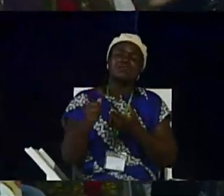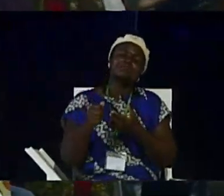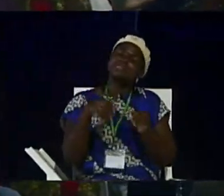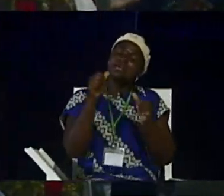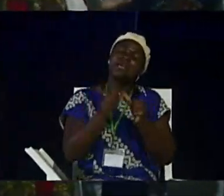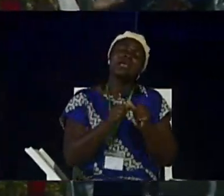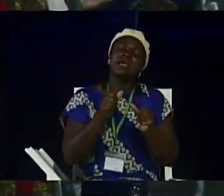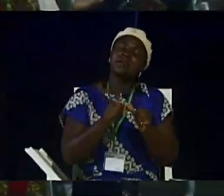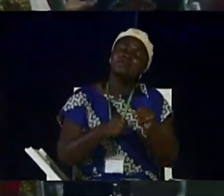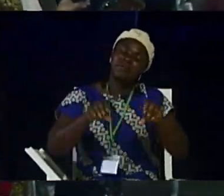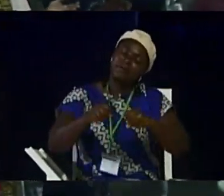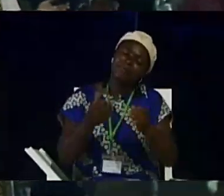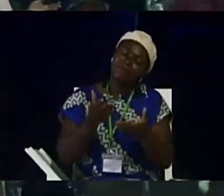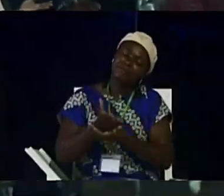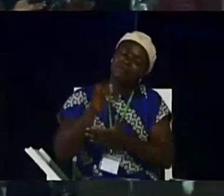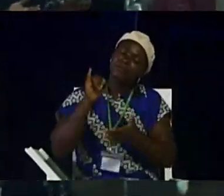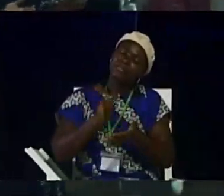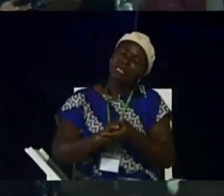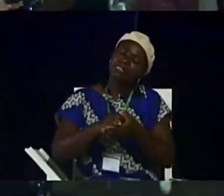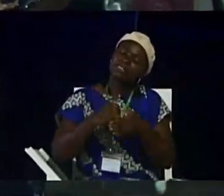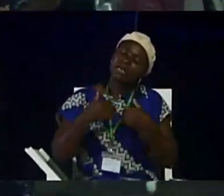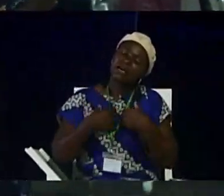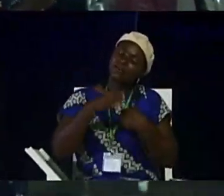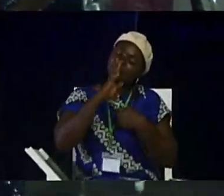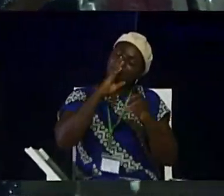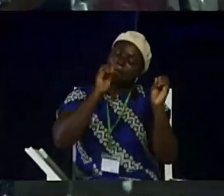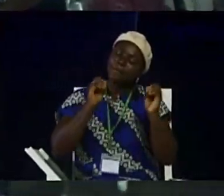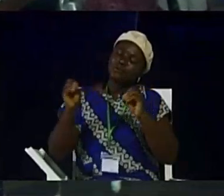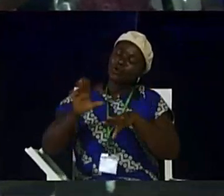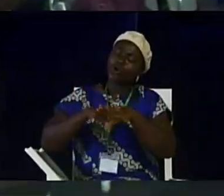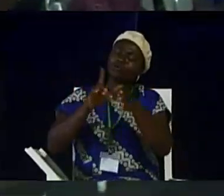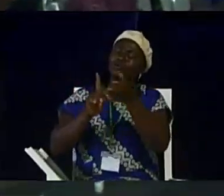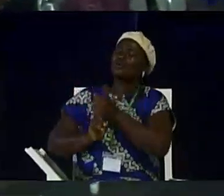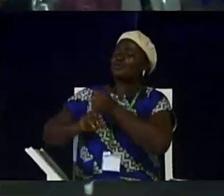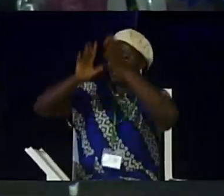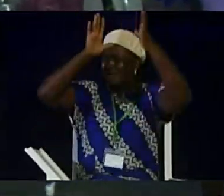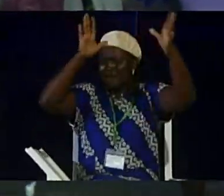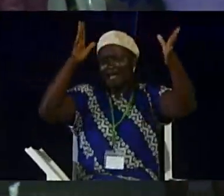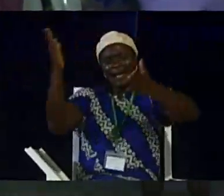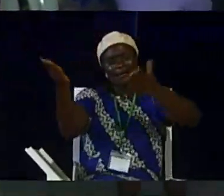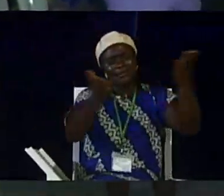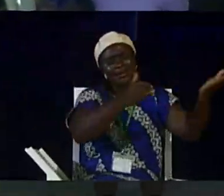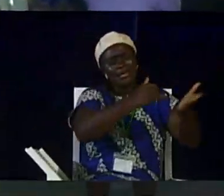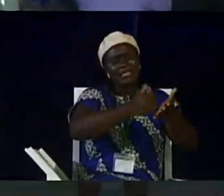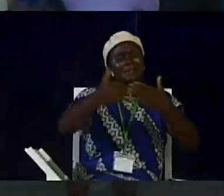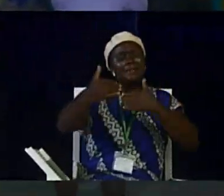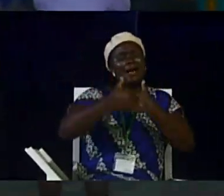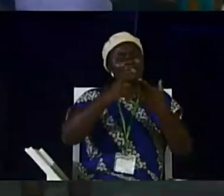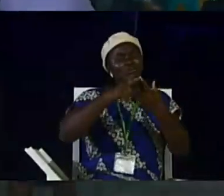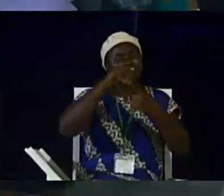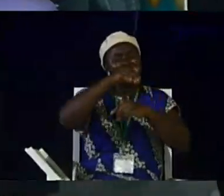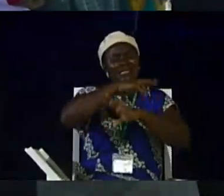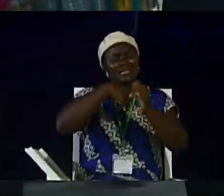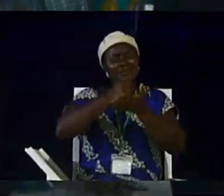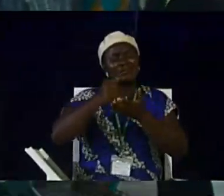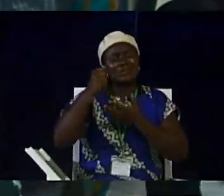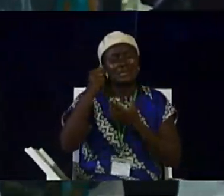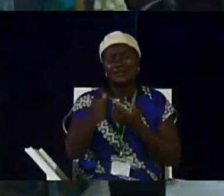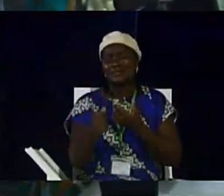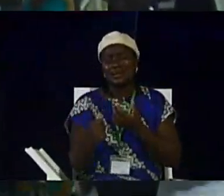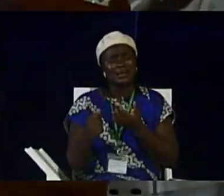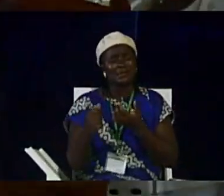Every breakthrough that has been put on hold, Daddy, bring it back around today in Jesus' name.